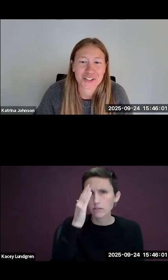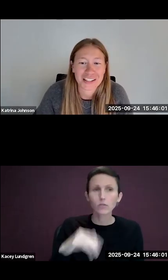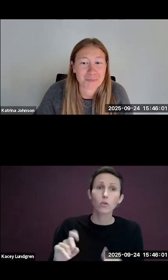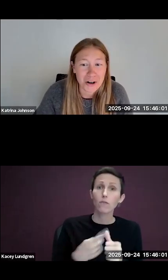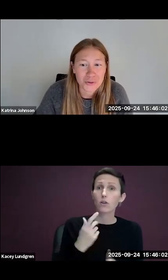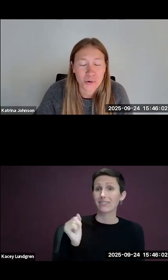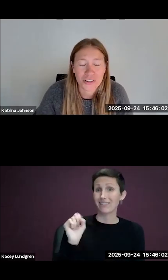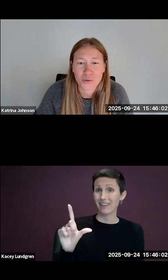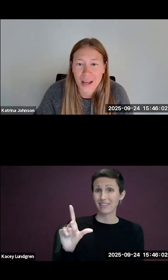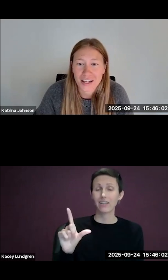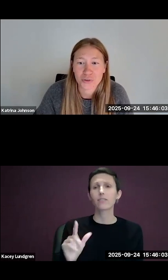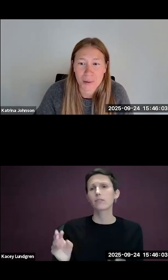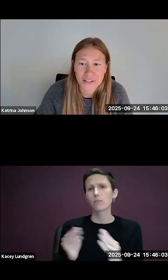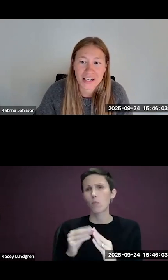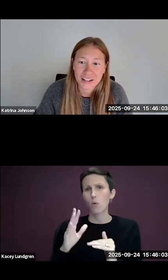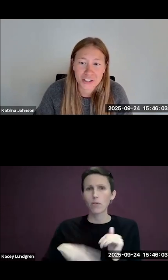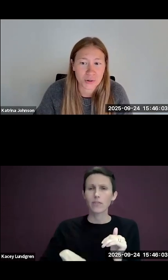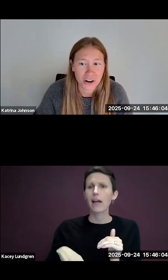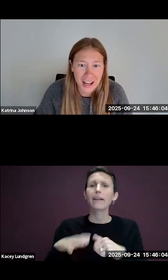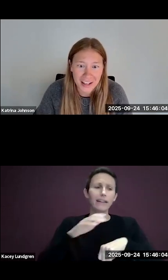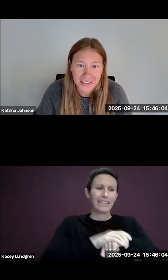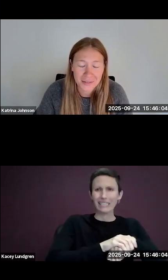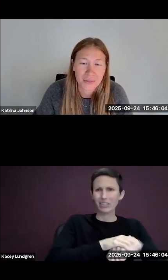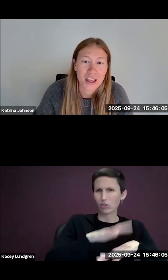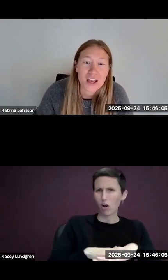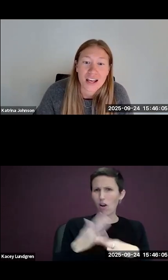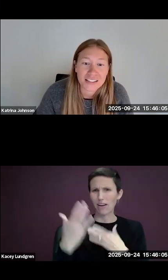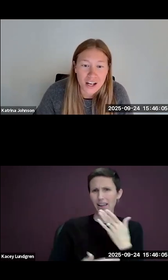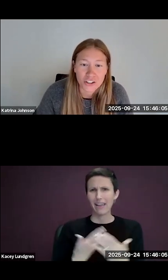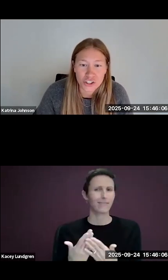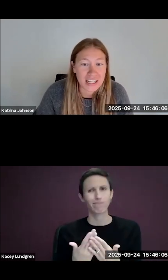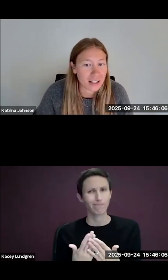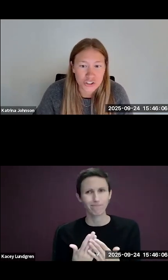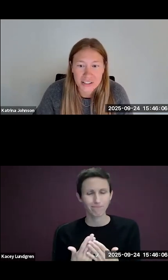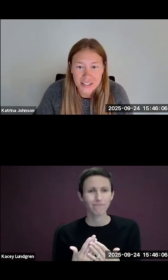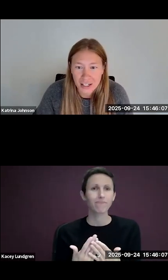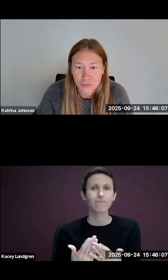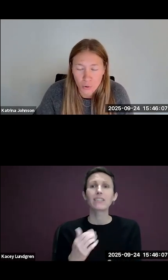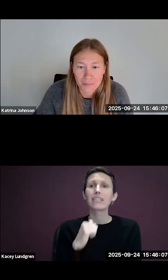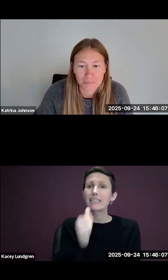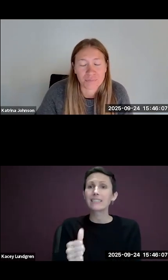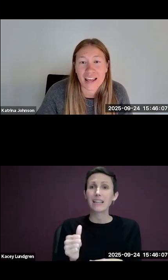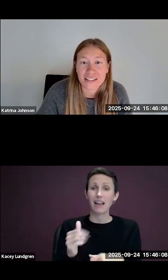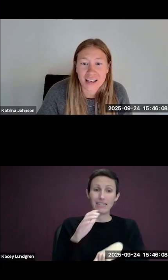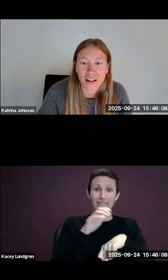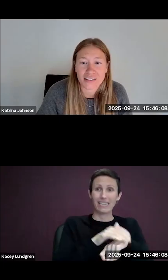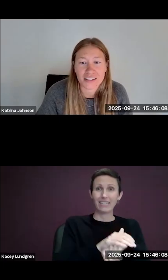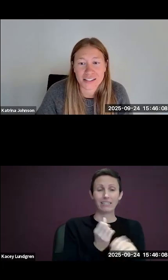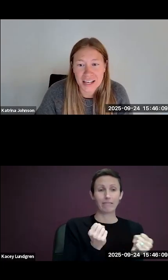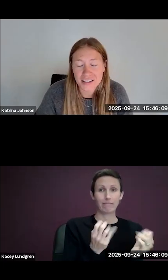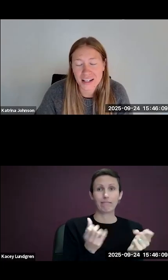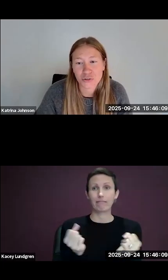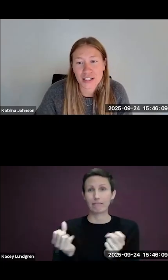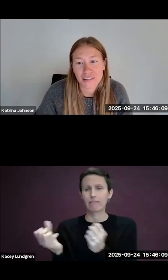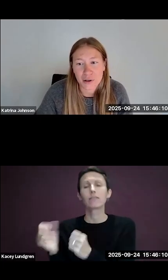Sign Language is much more than a way to represent English with our hands. It's not just English in signed form. ASL is